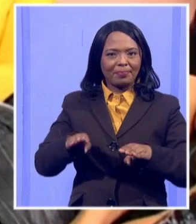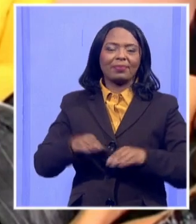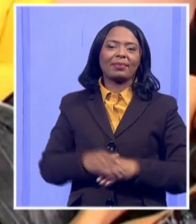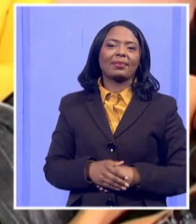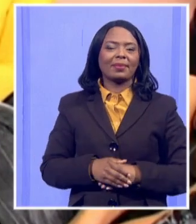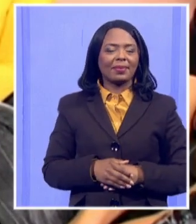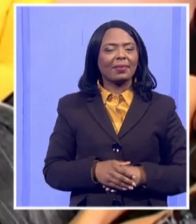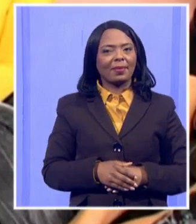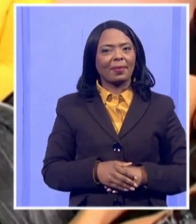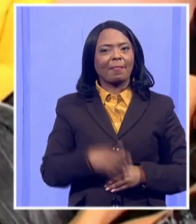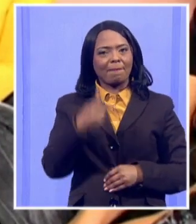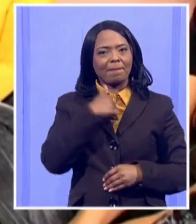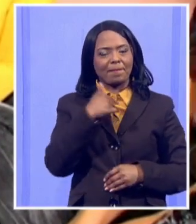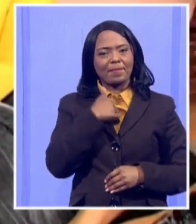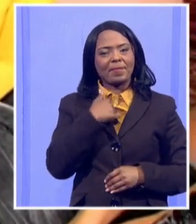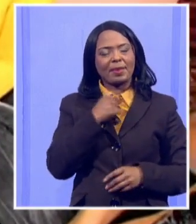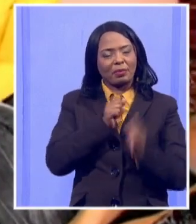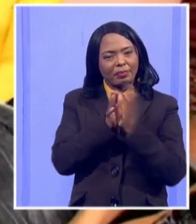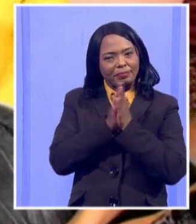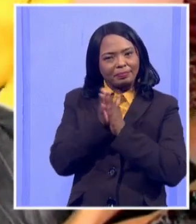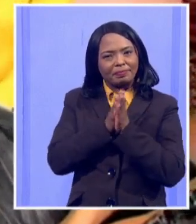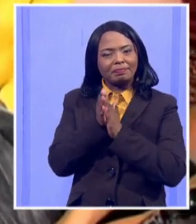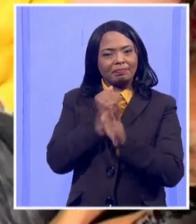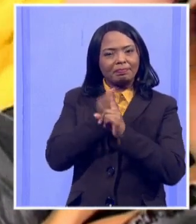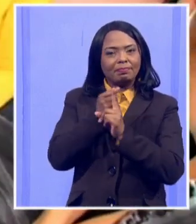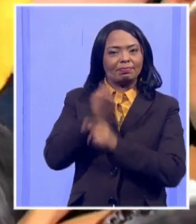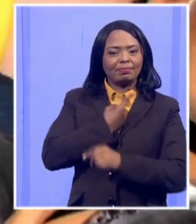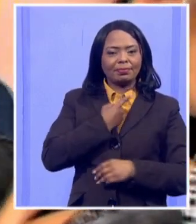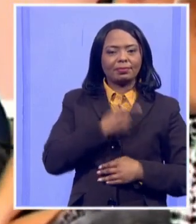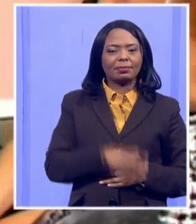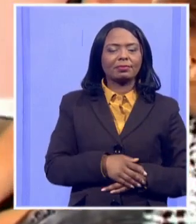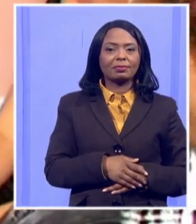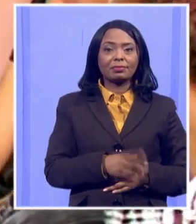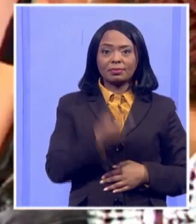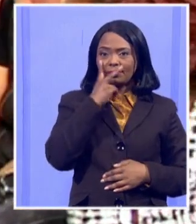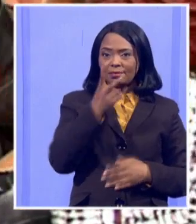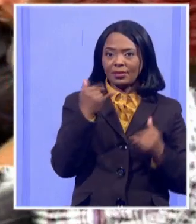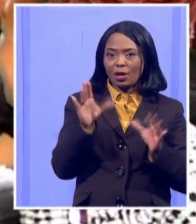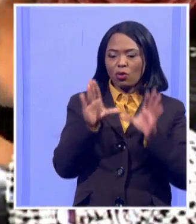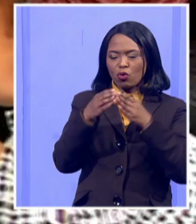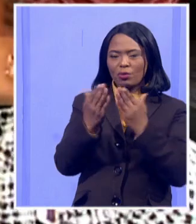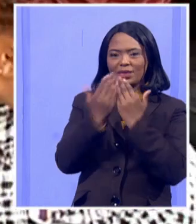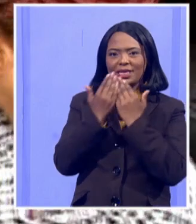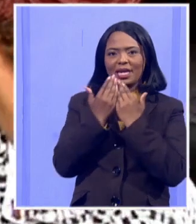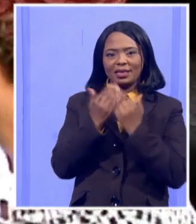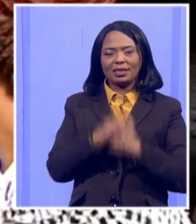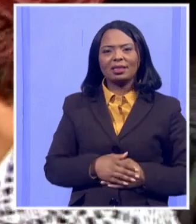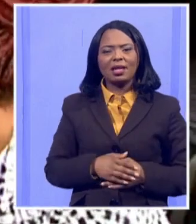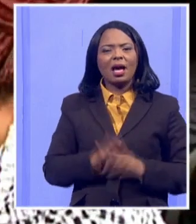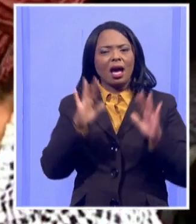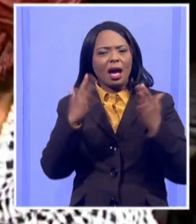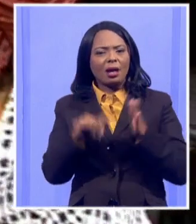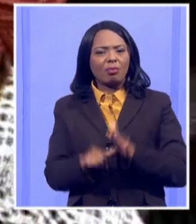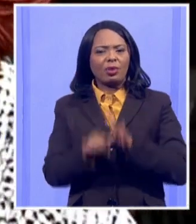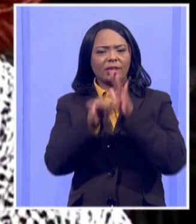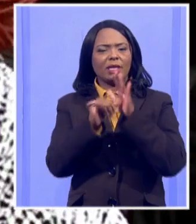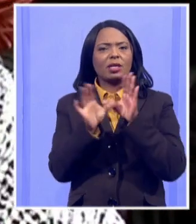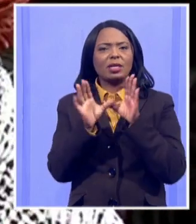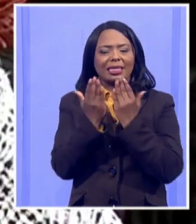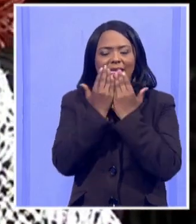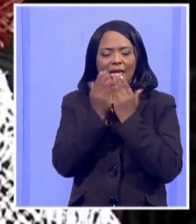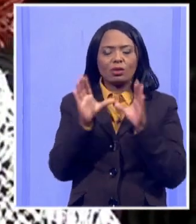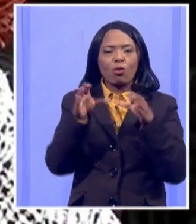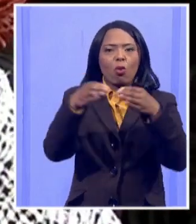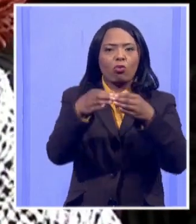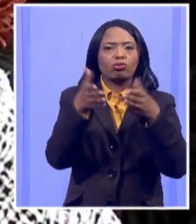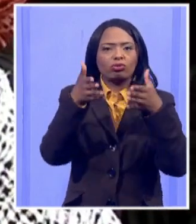work towards those marks. Awesome. And you guys obviously are doing group studying now, as I see. How important is it obviously to study as a group as opposed to being